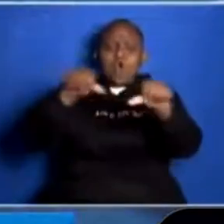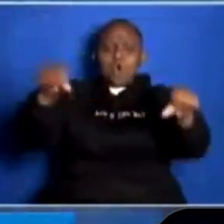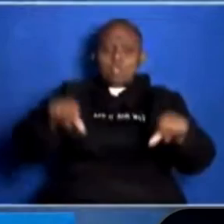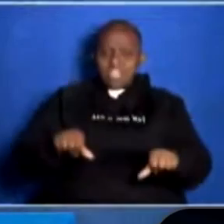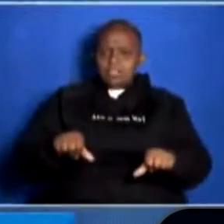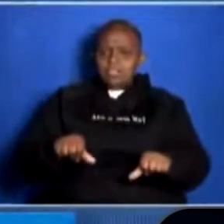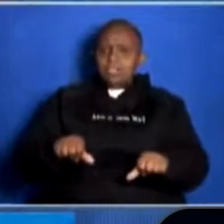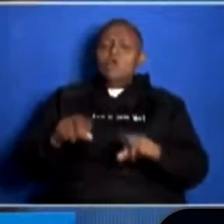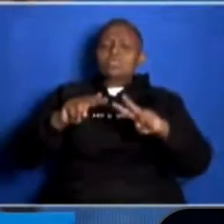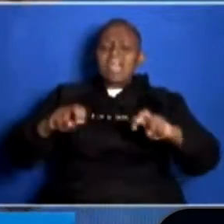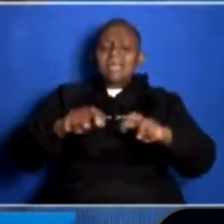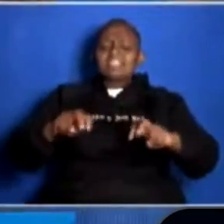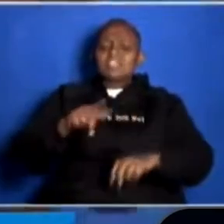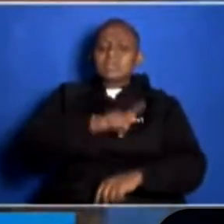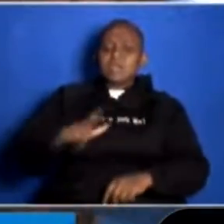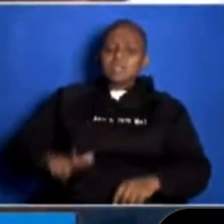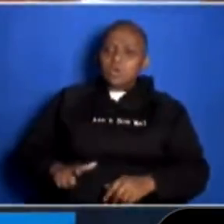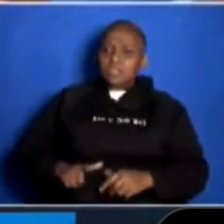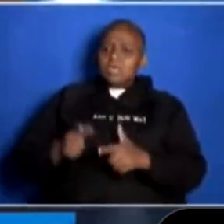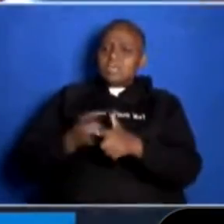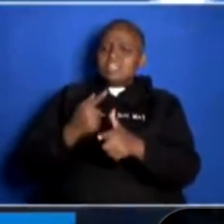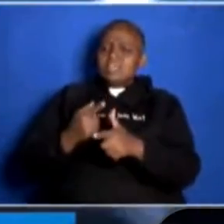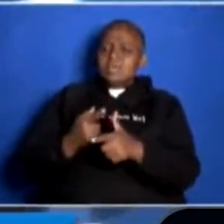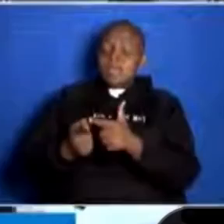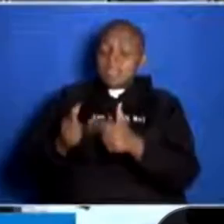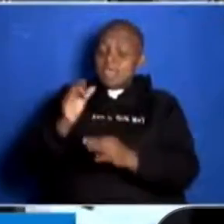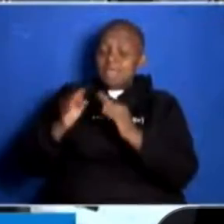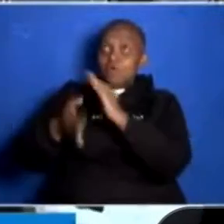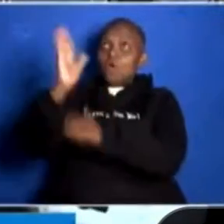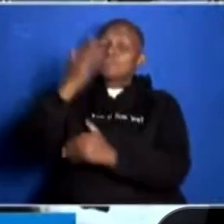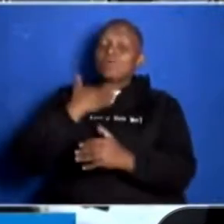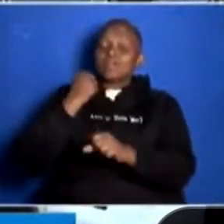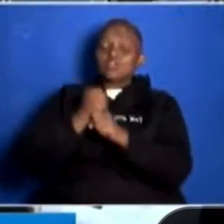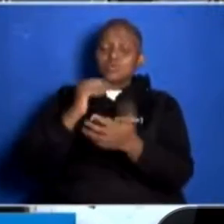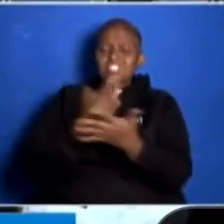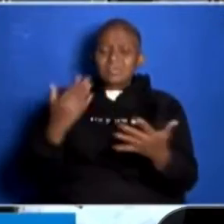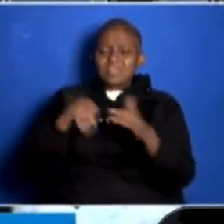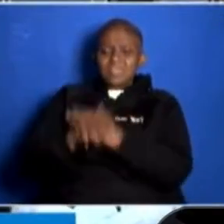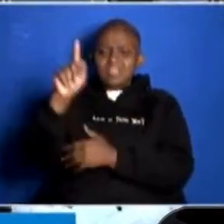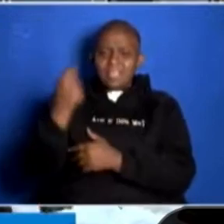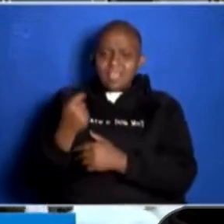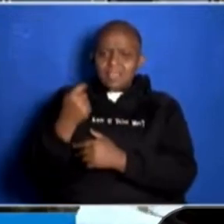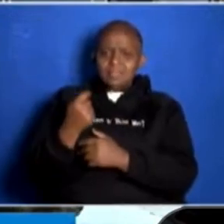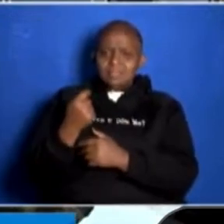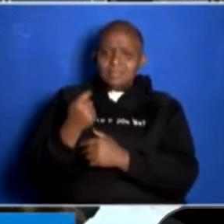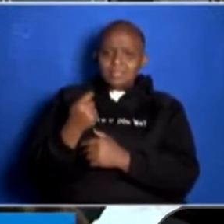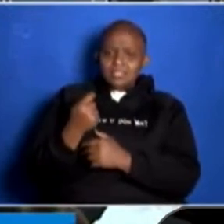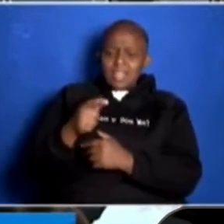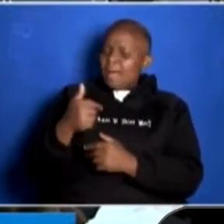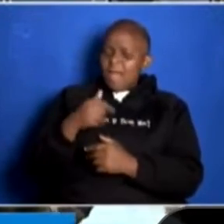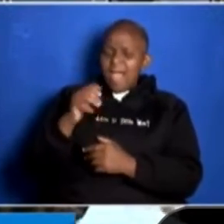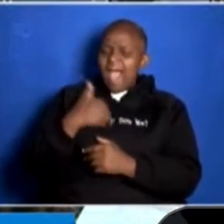the Lord, so that when God wants to do something in Kenya, he doesn't have to. Money is no longer an